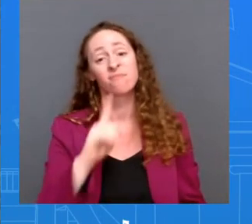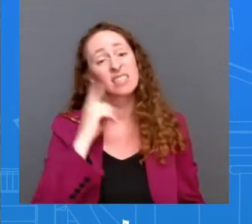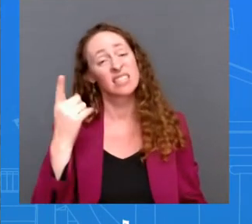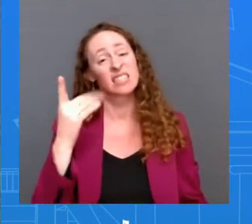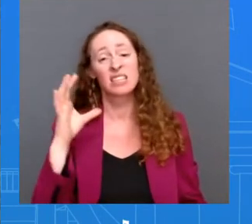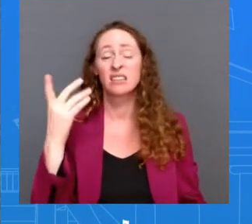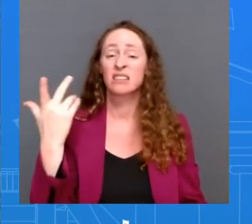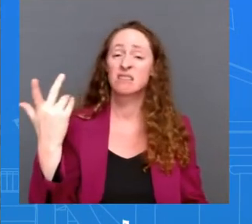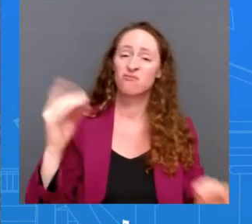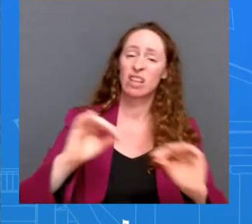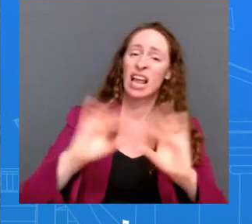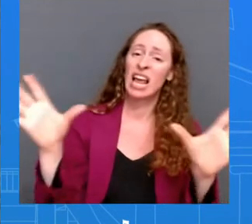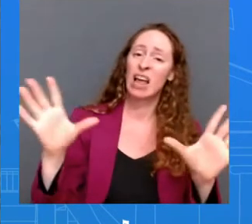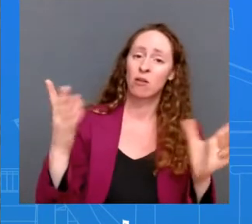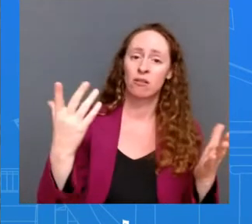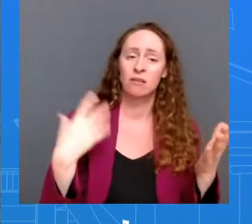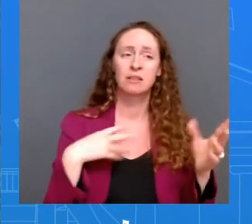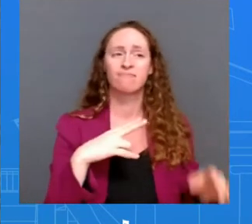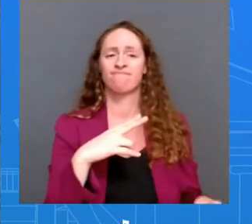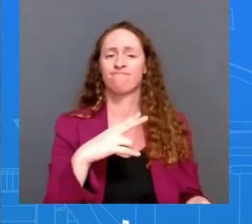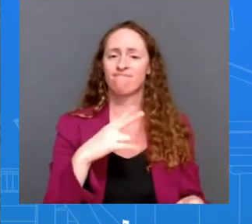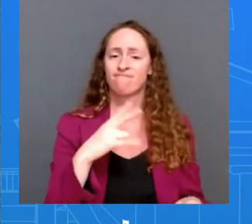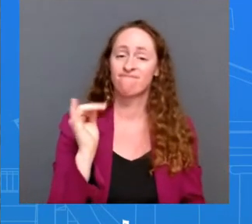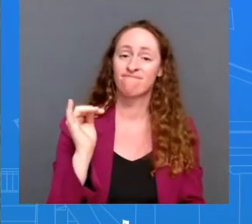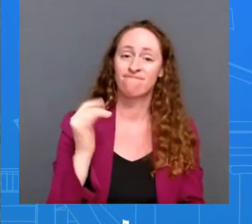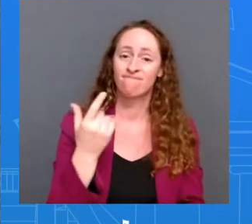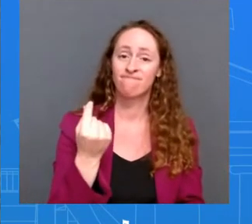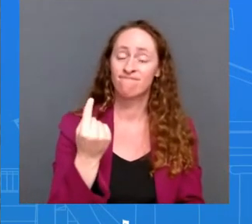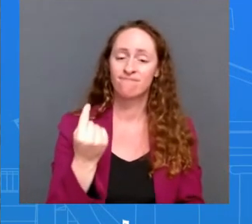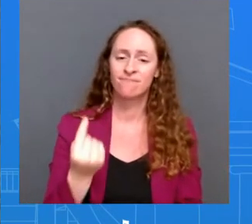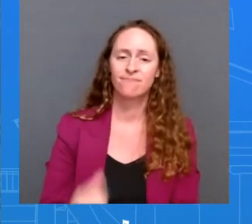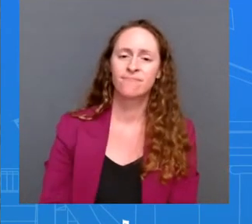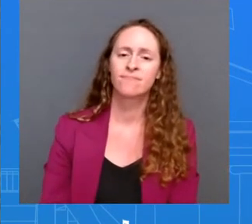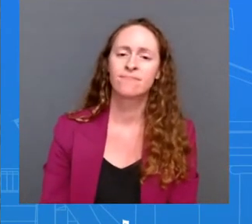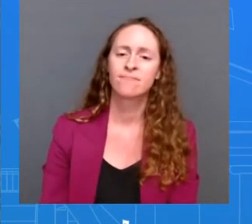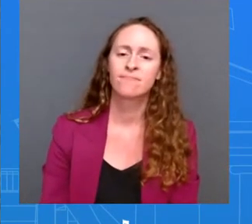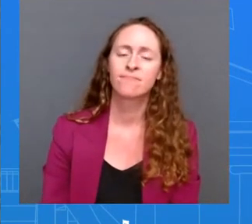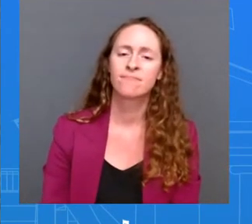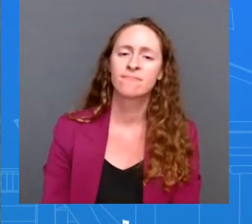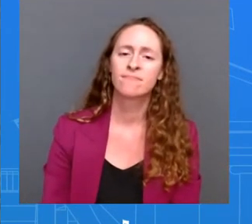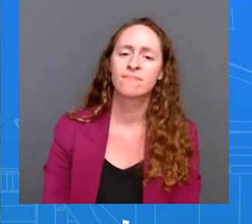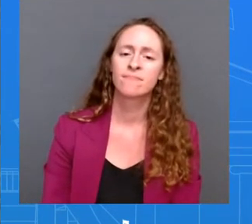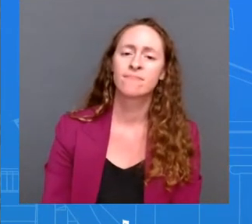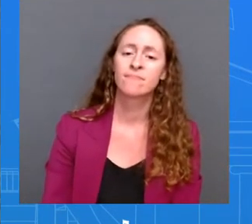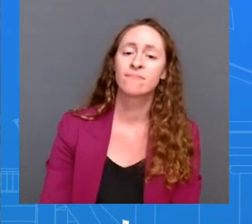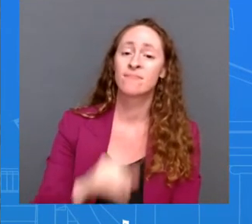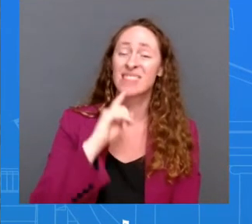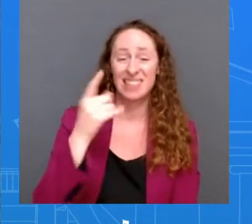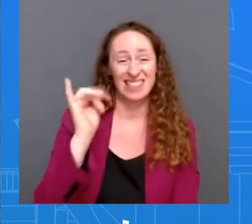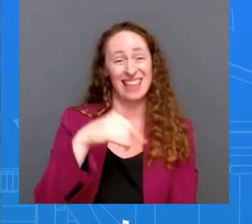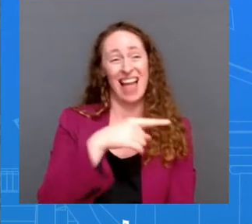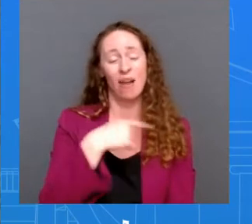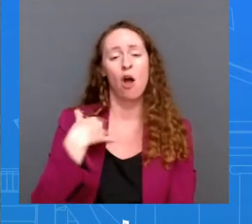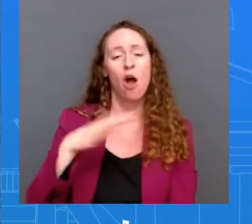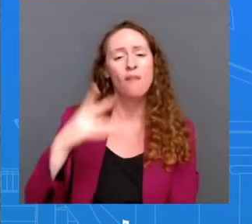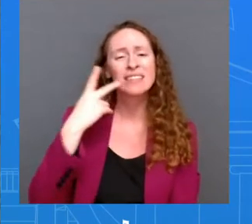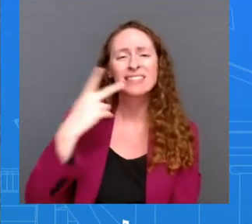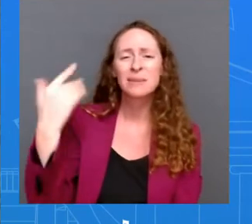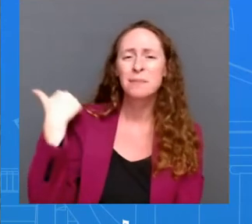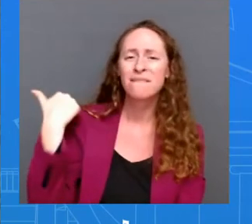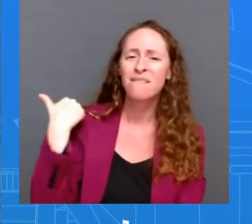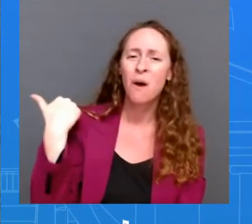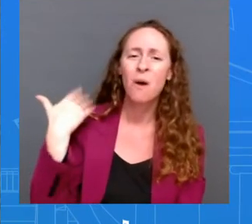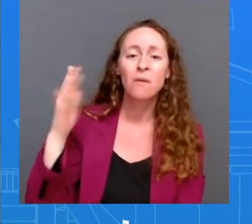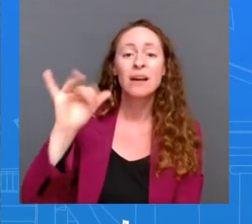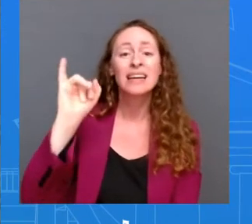historically, what we've seen is foreign-born citizens that are arrested and convicted of drug charges tend